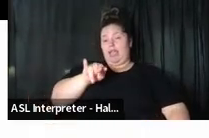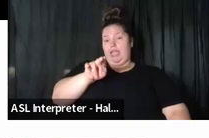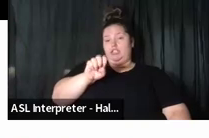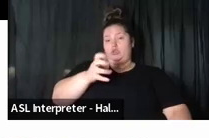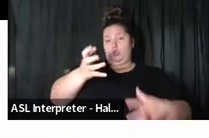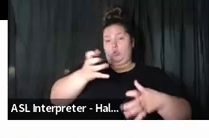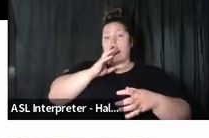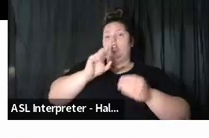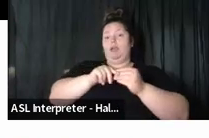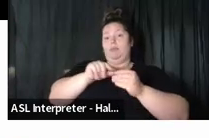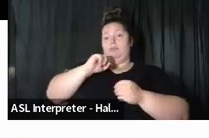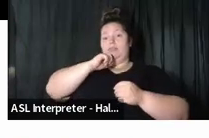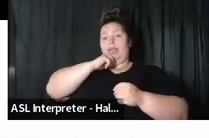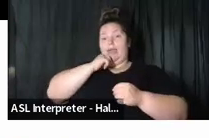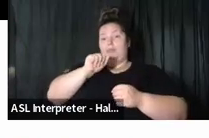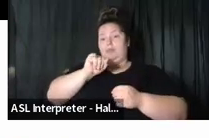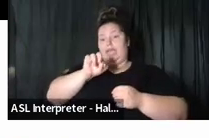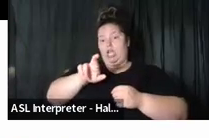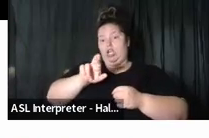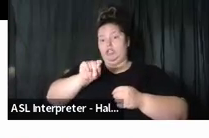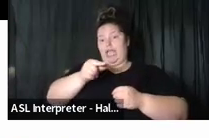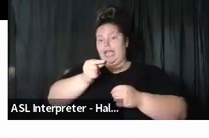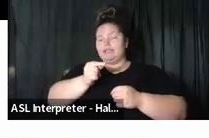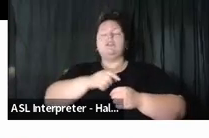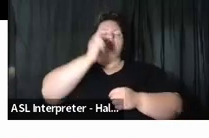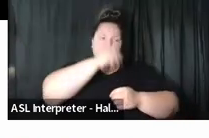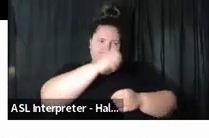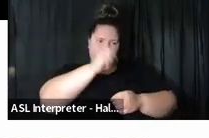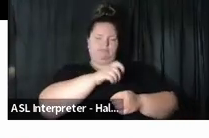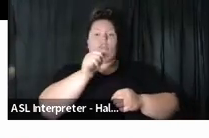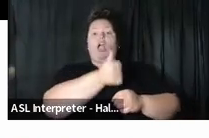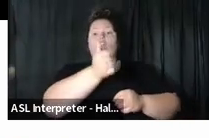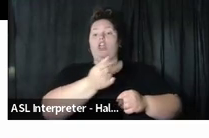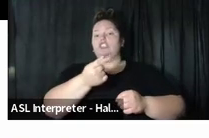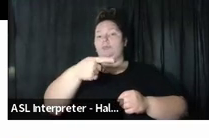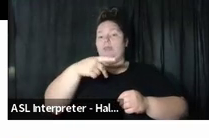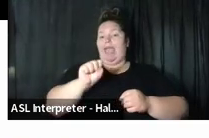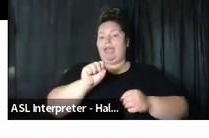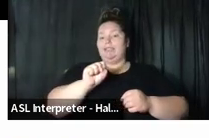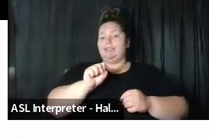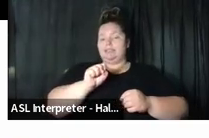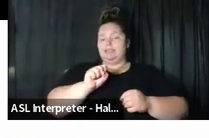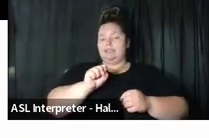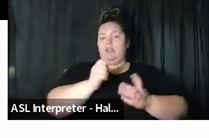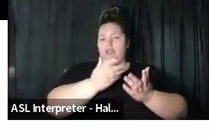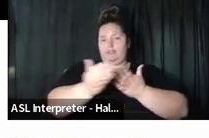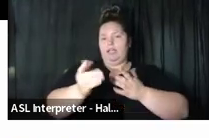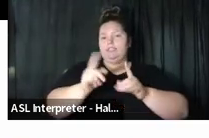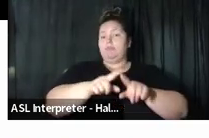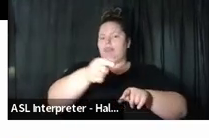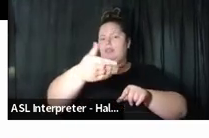Apple AirTags a bit? Yeah, so the Apple AirTags, it's another like GPS tracking device, but they have